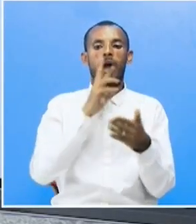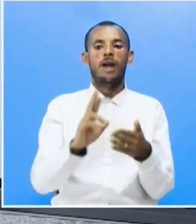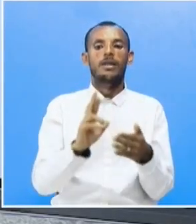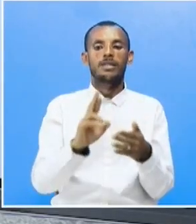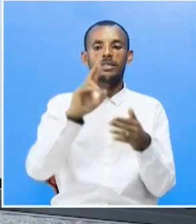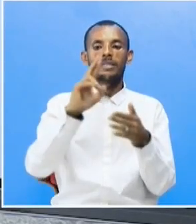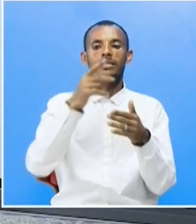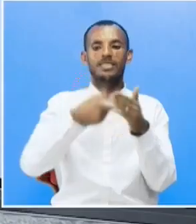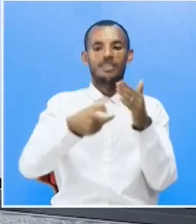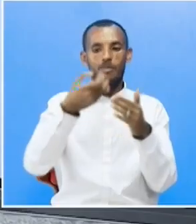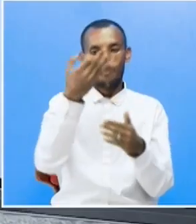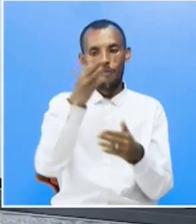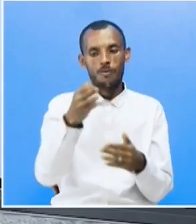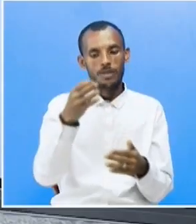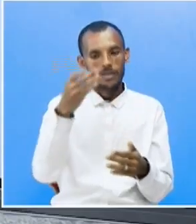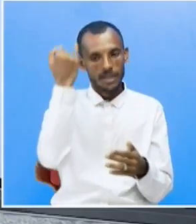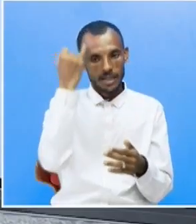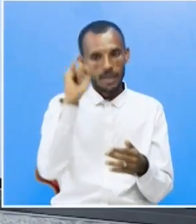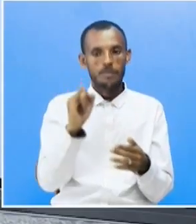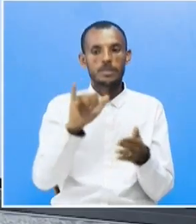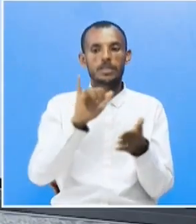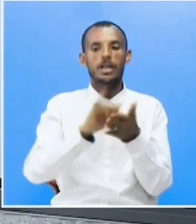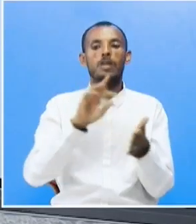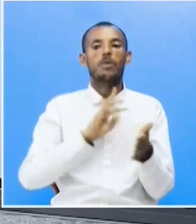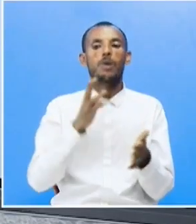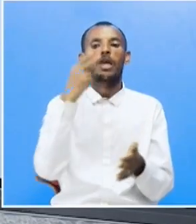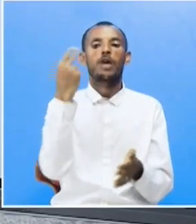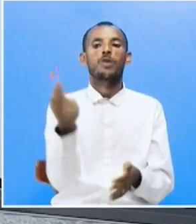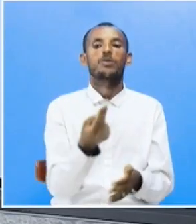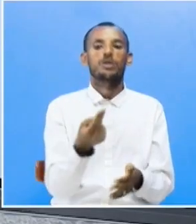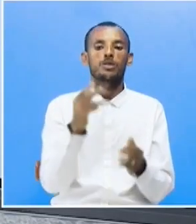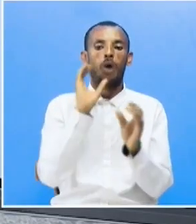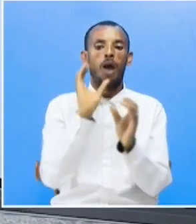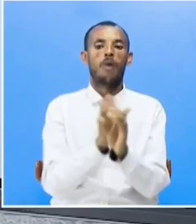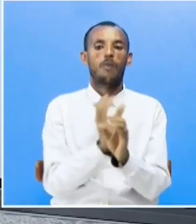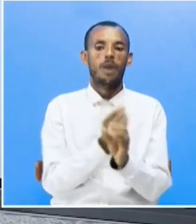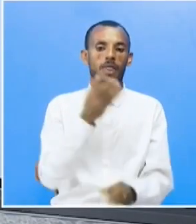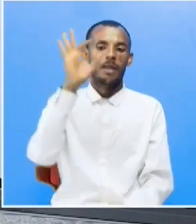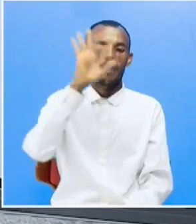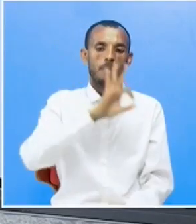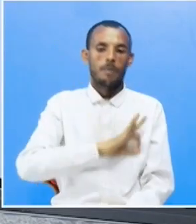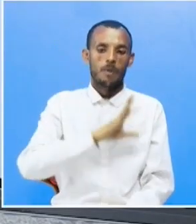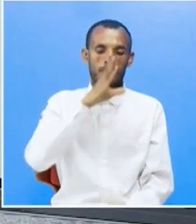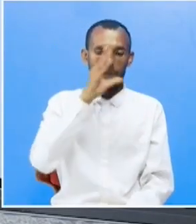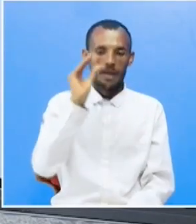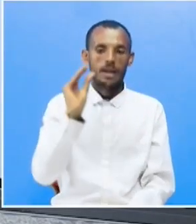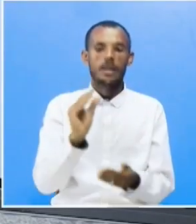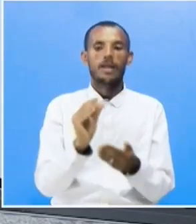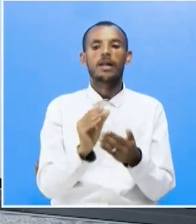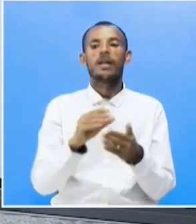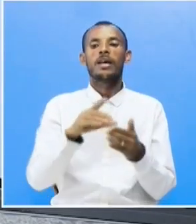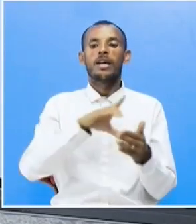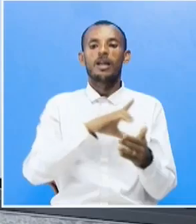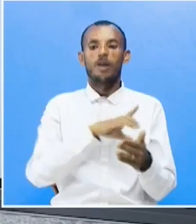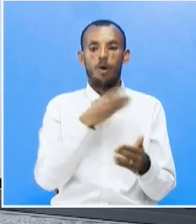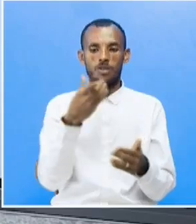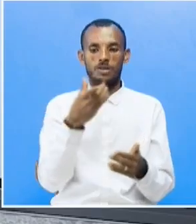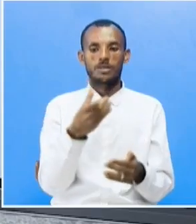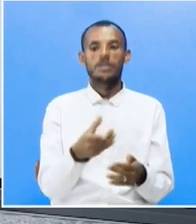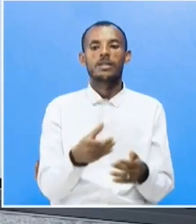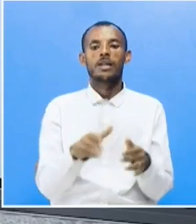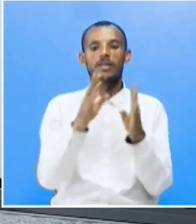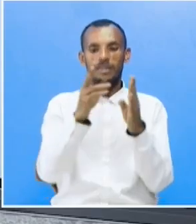of the terms that we use to calculate profit and loss percent. Now, let's see